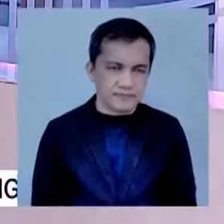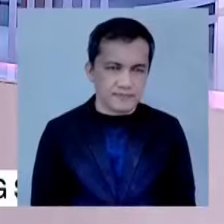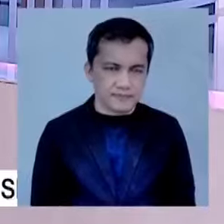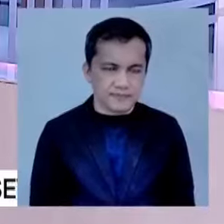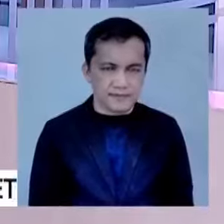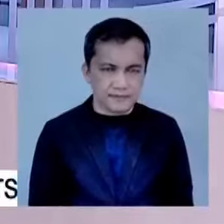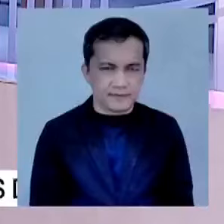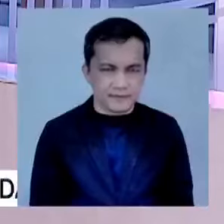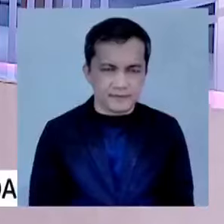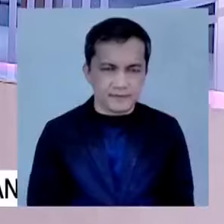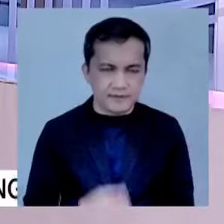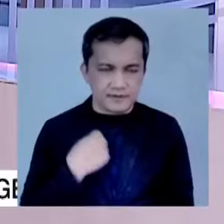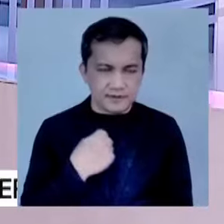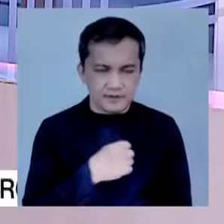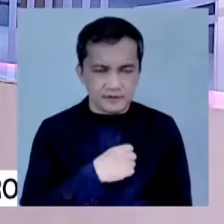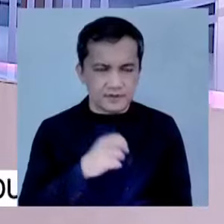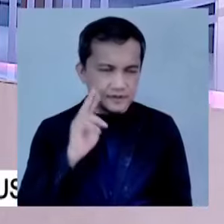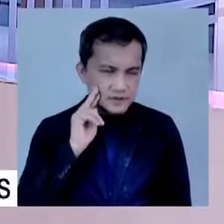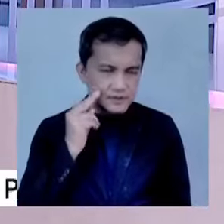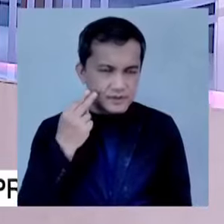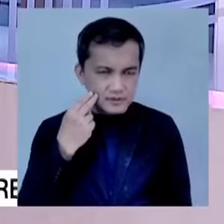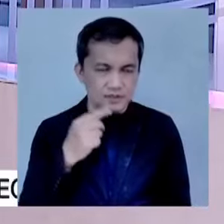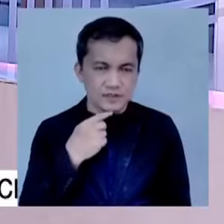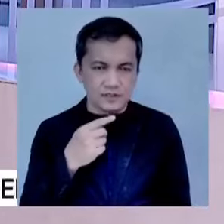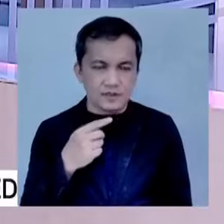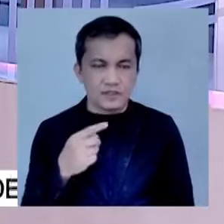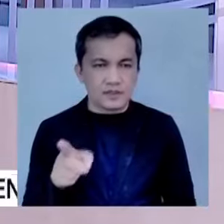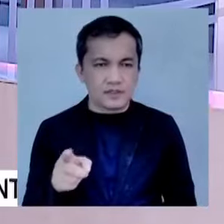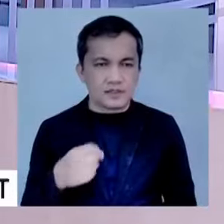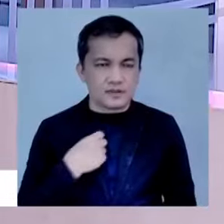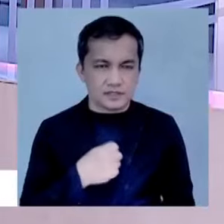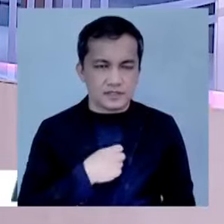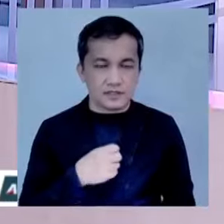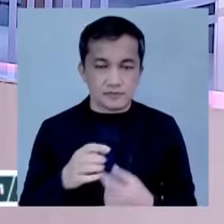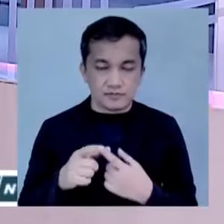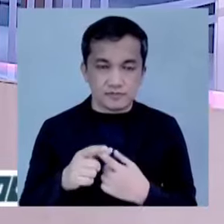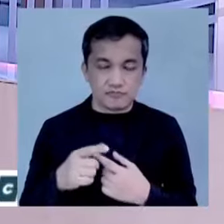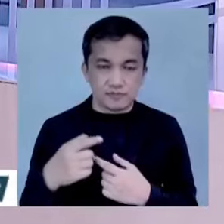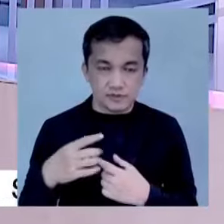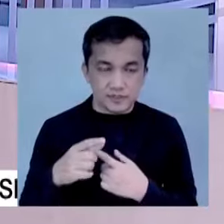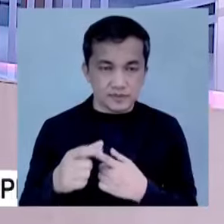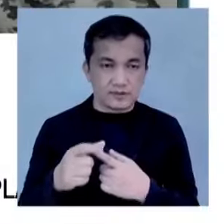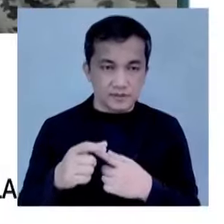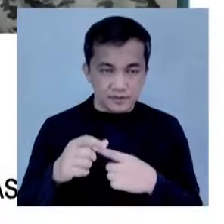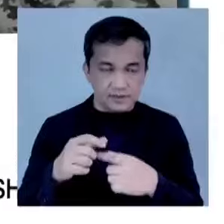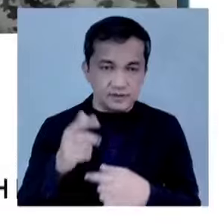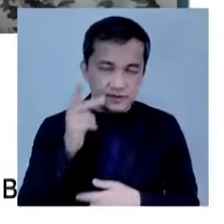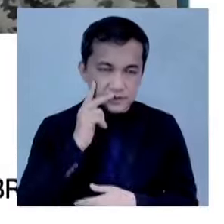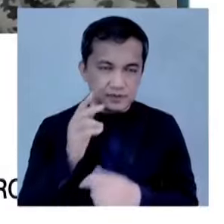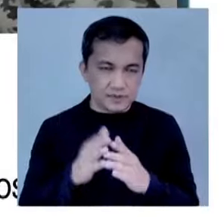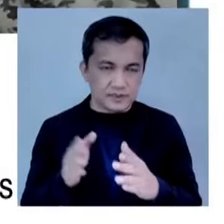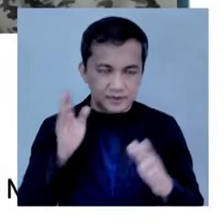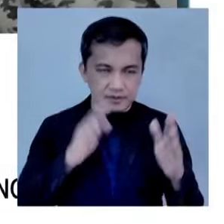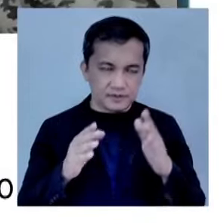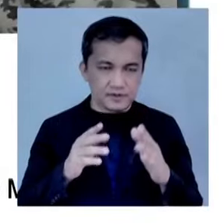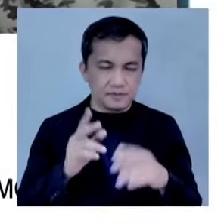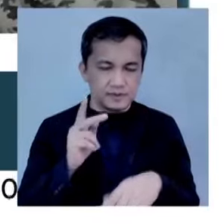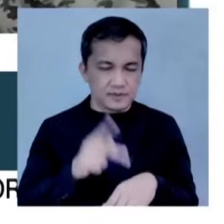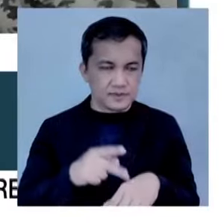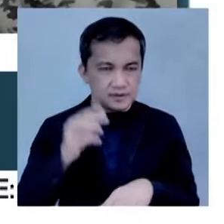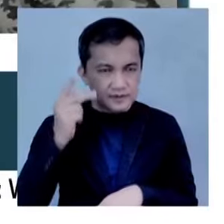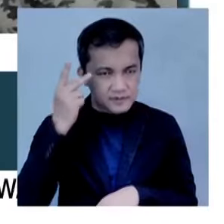Senator Ontiveros says the reported Senate run of the Dutertes next year presents a bigger problem in Philippine politics, the lack of